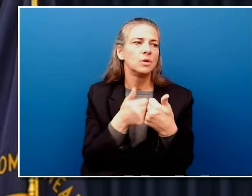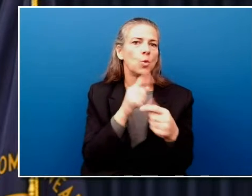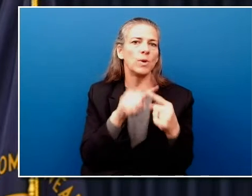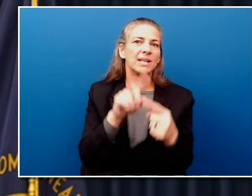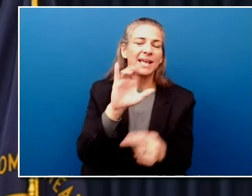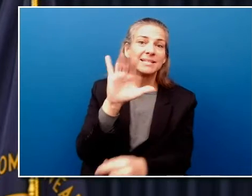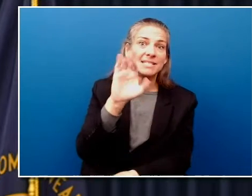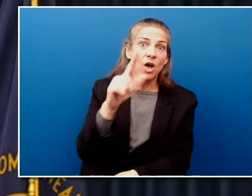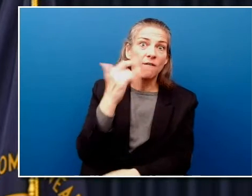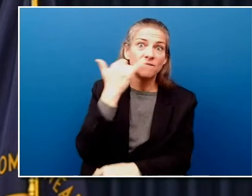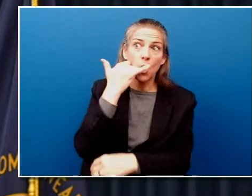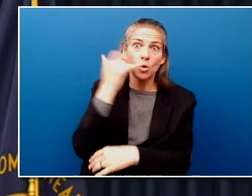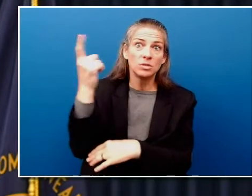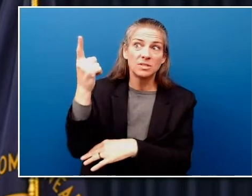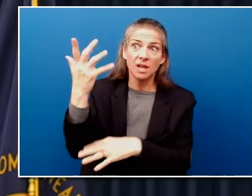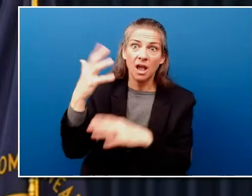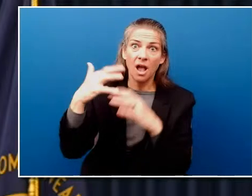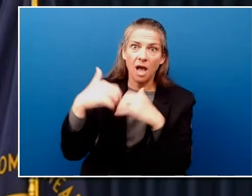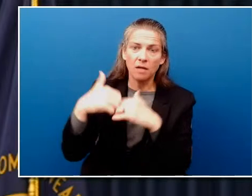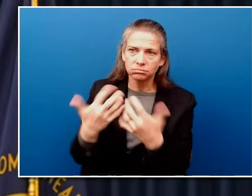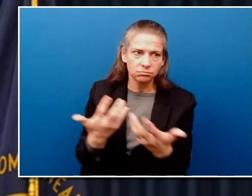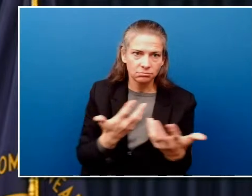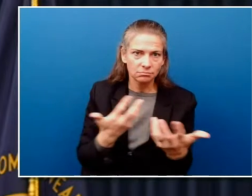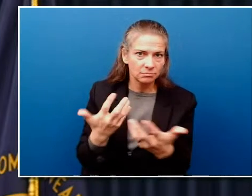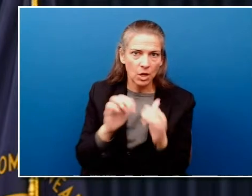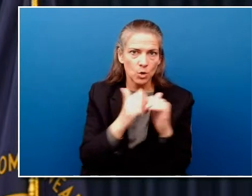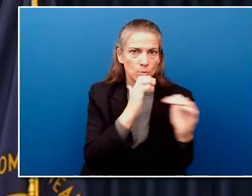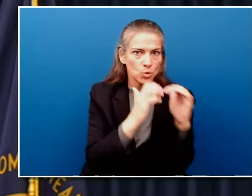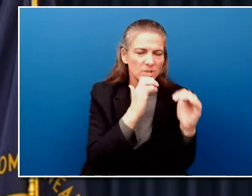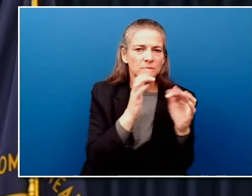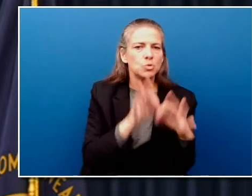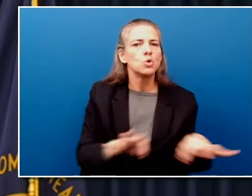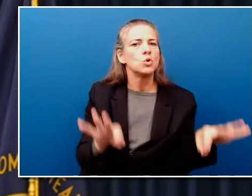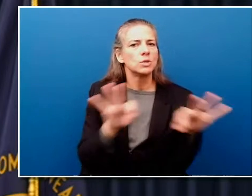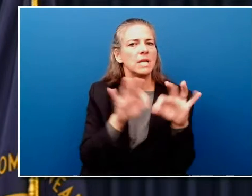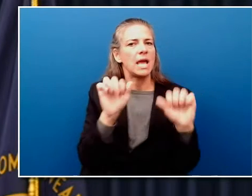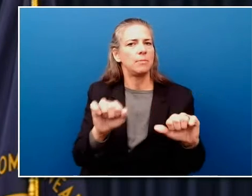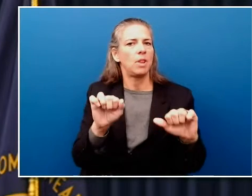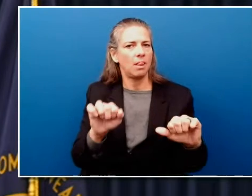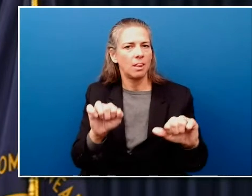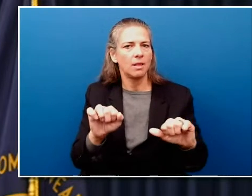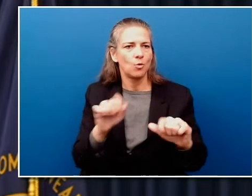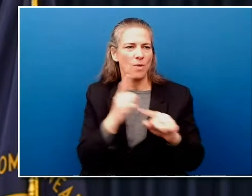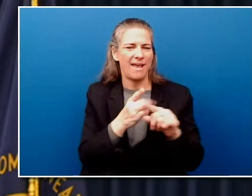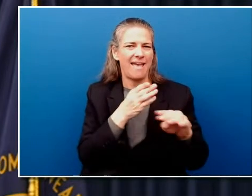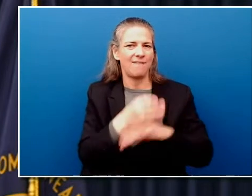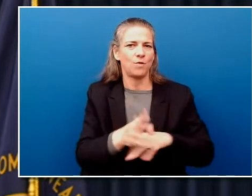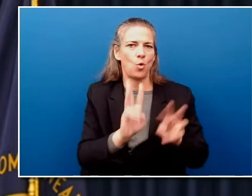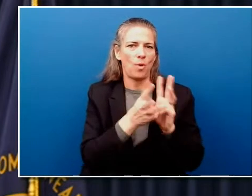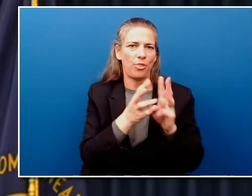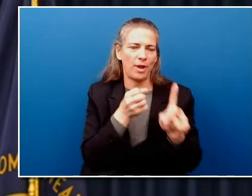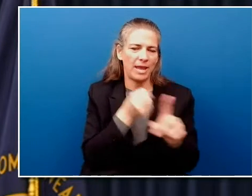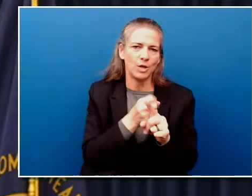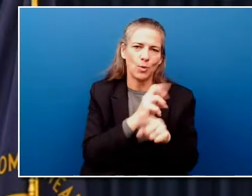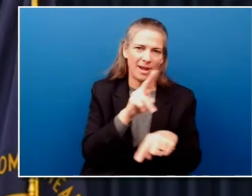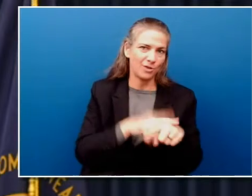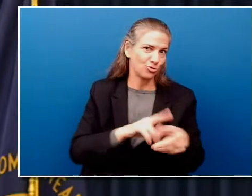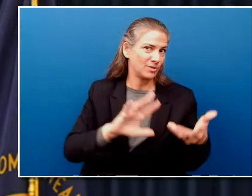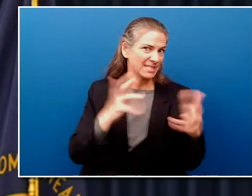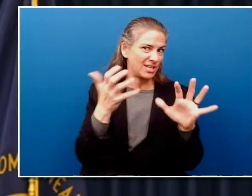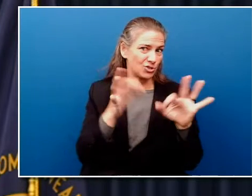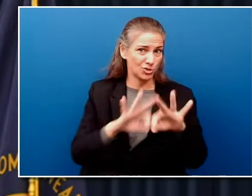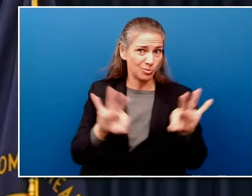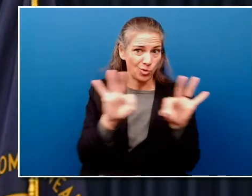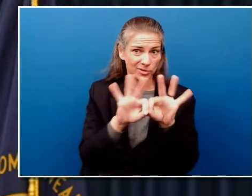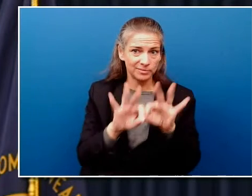go down. That's one of the most important tools for communicating, especially right after a weather event or a natural disaster. I signed Senate